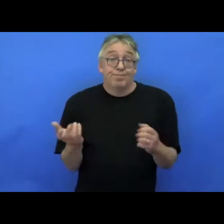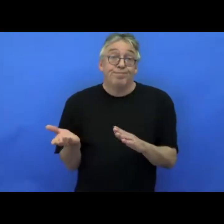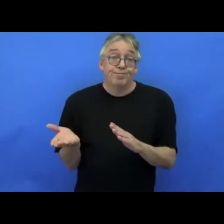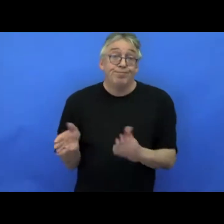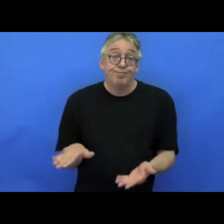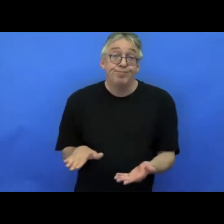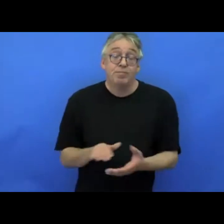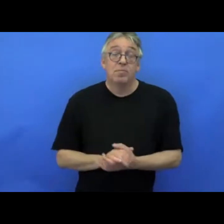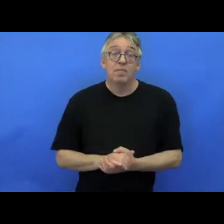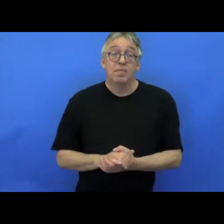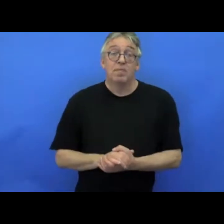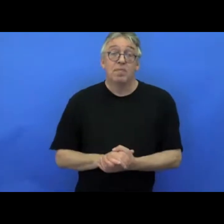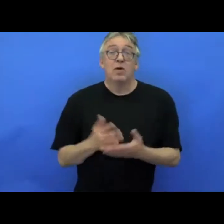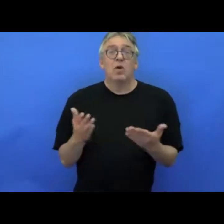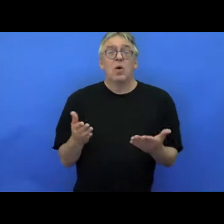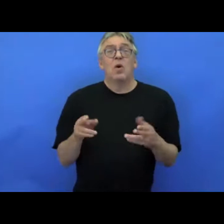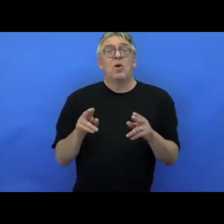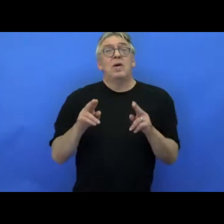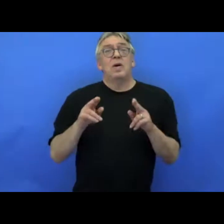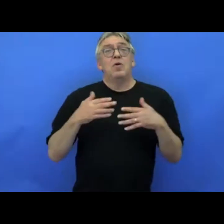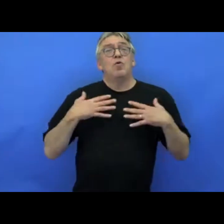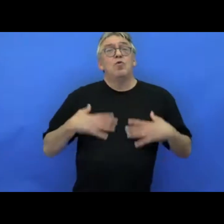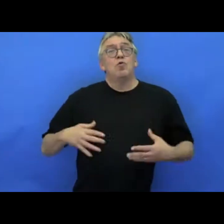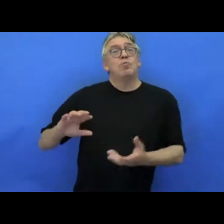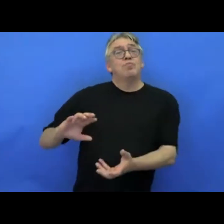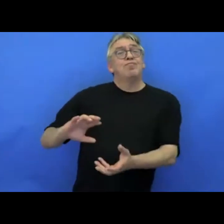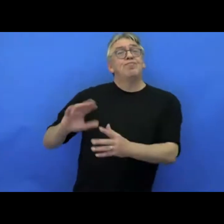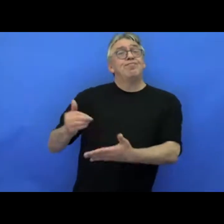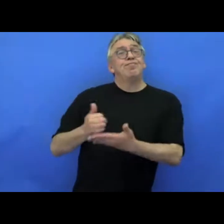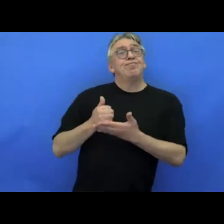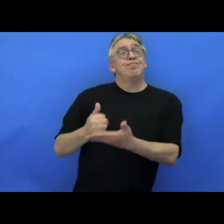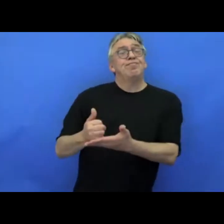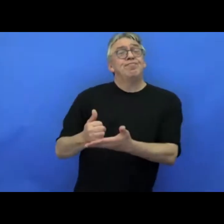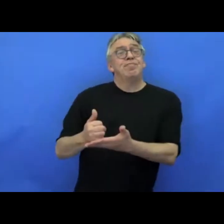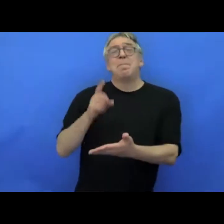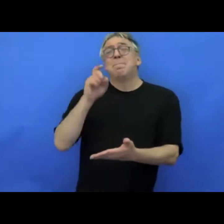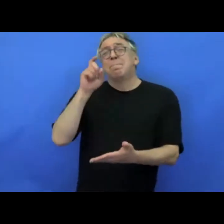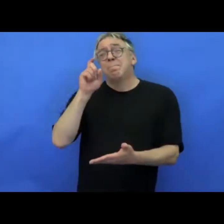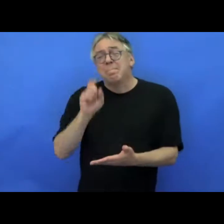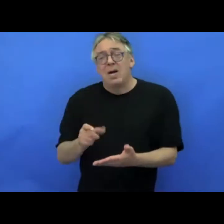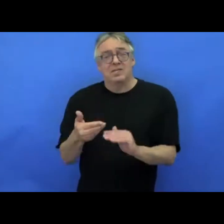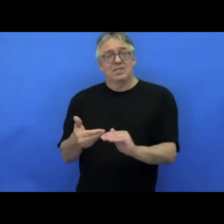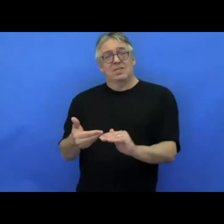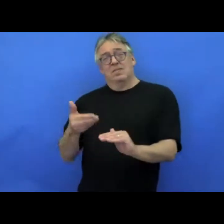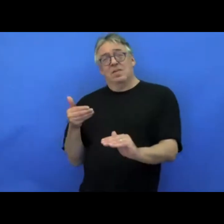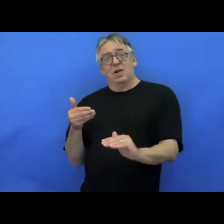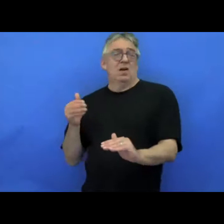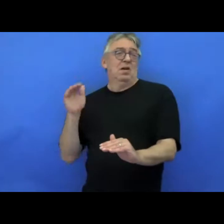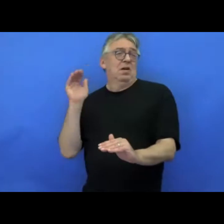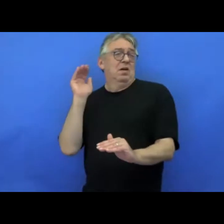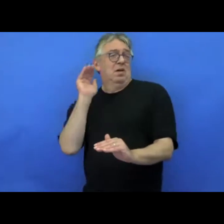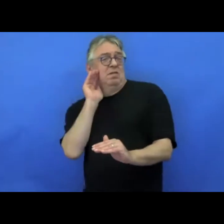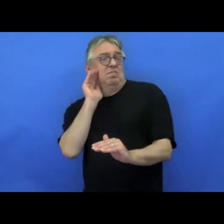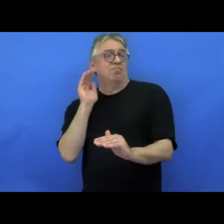take into consideration the participation of the people with disabilities in